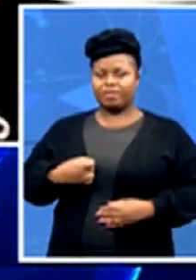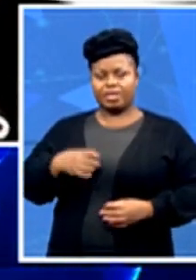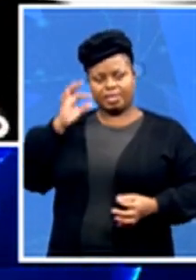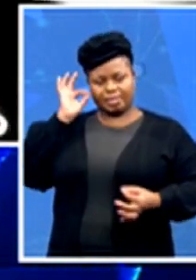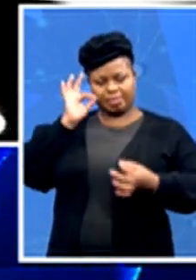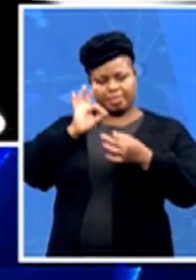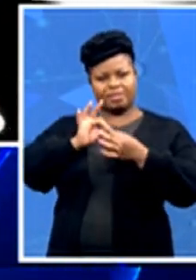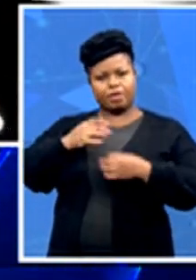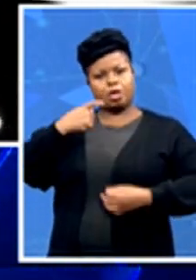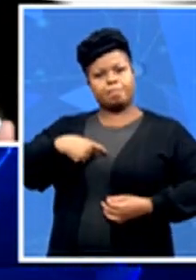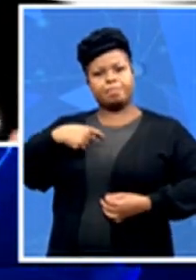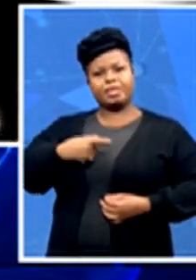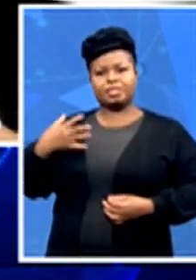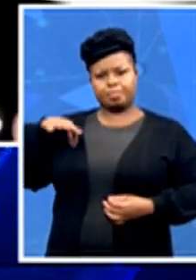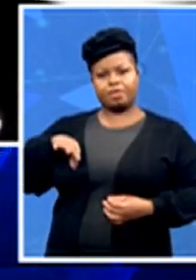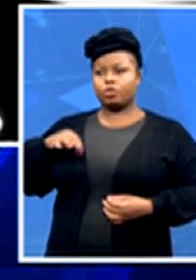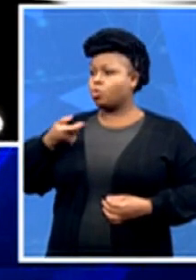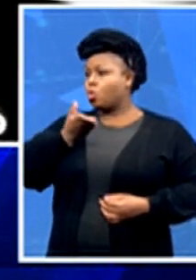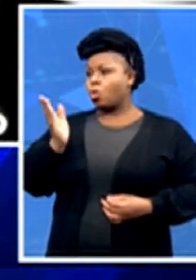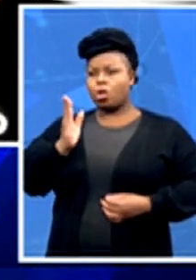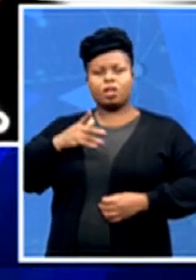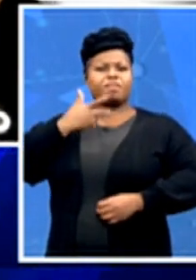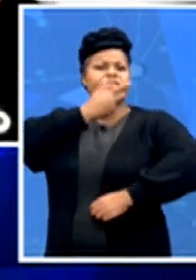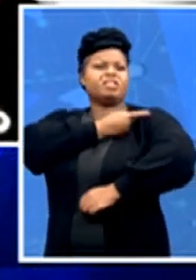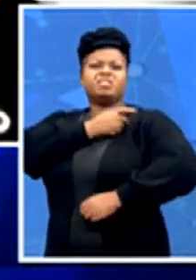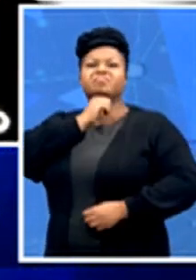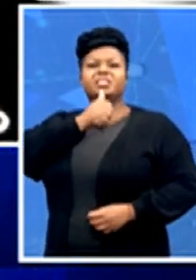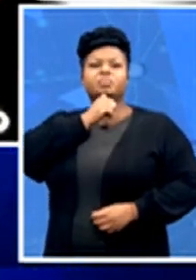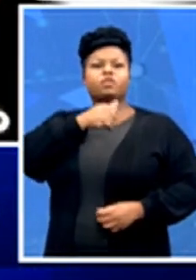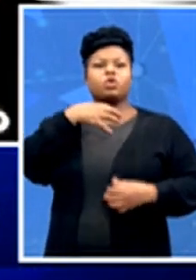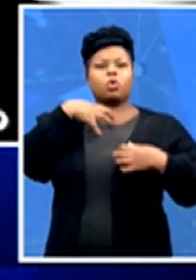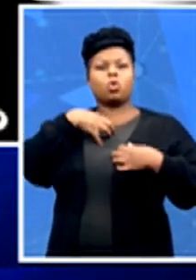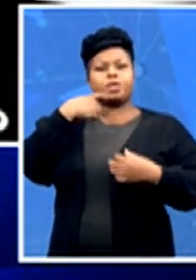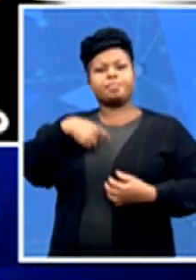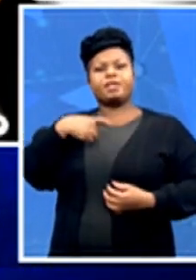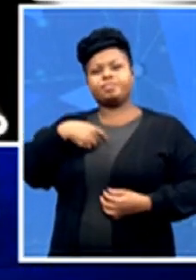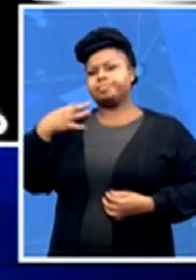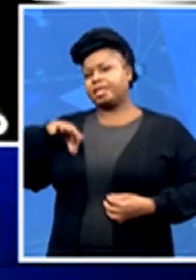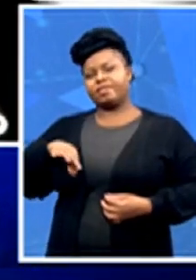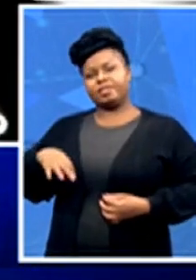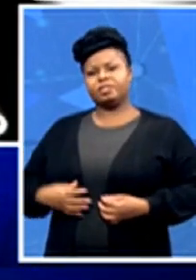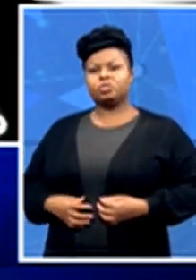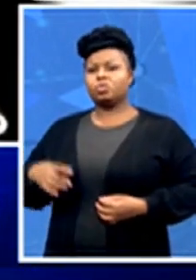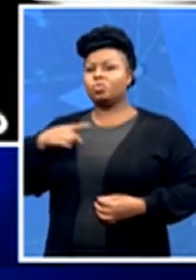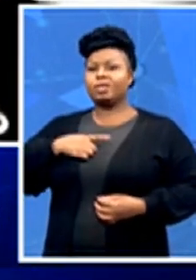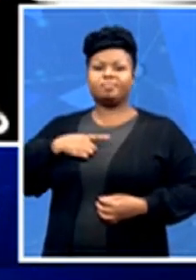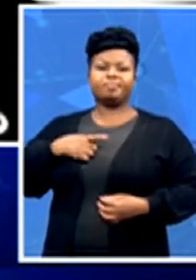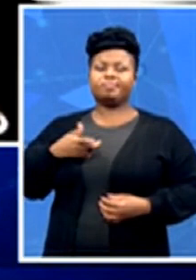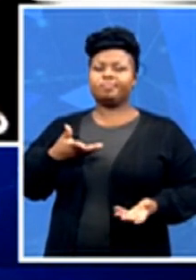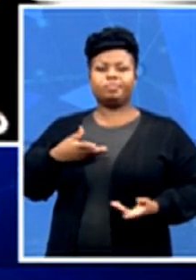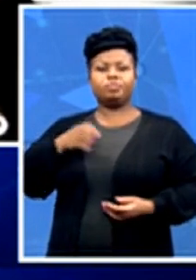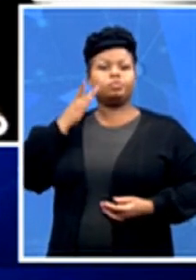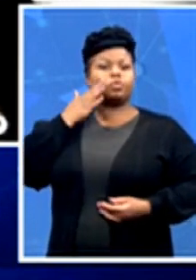vaccinated, even if it's just for their own personal benefit. In other words, that they, by taking a vaccine, they